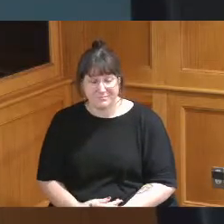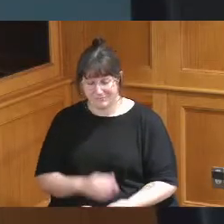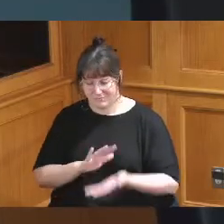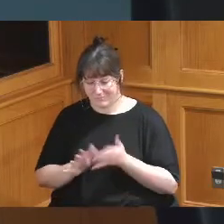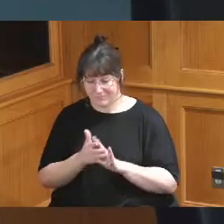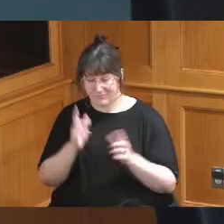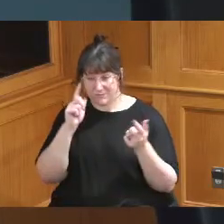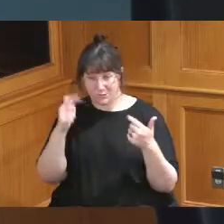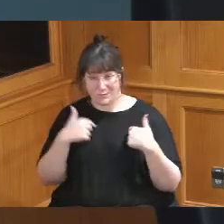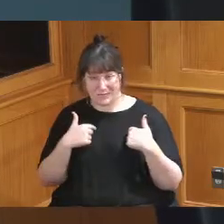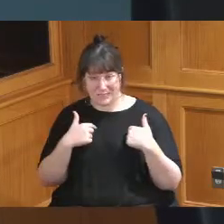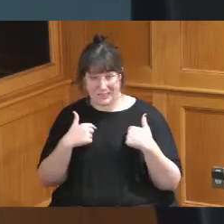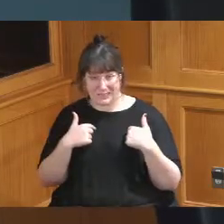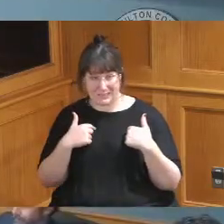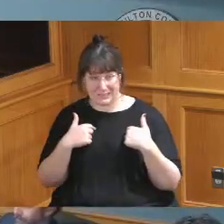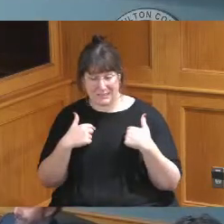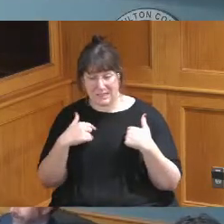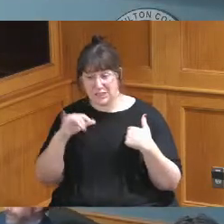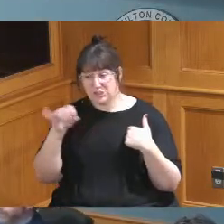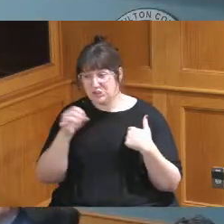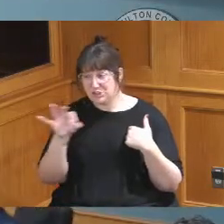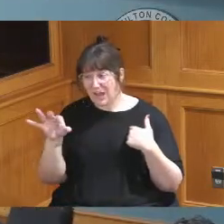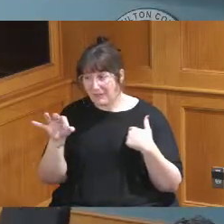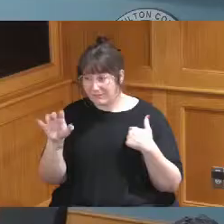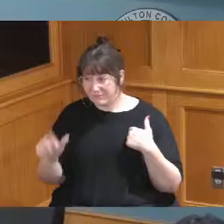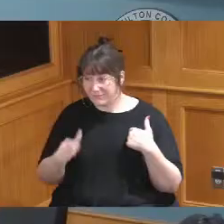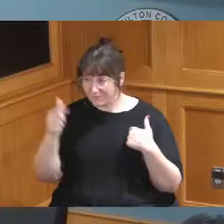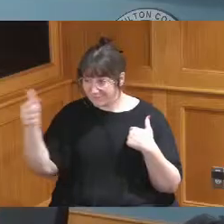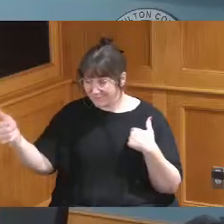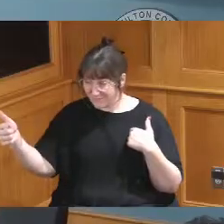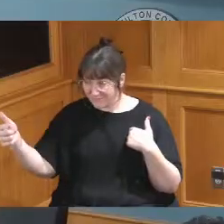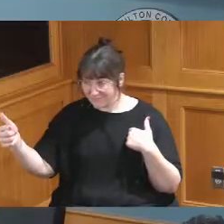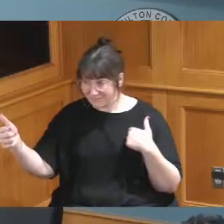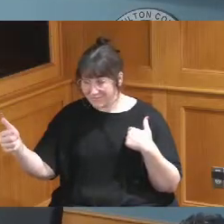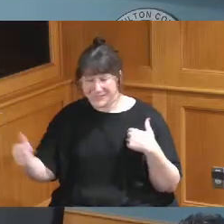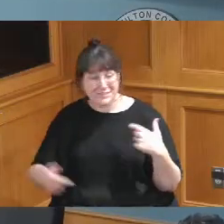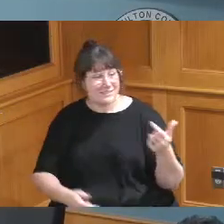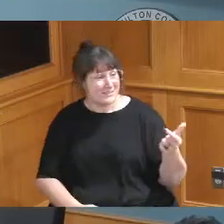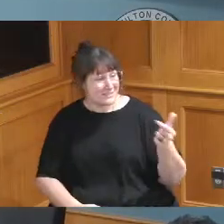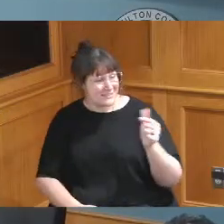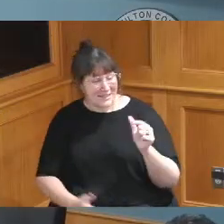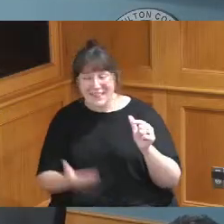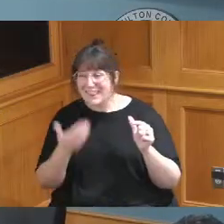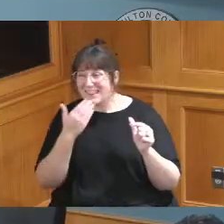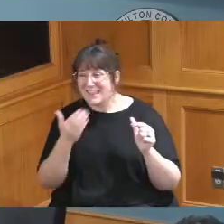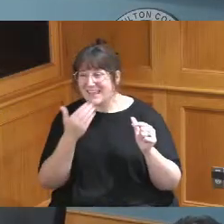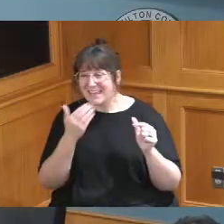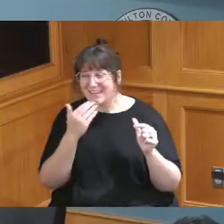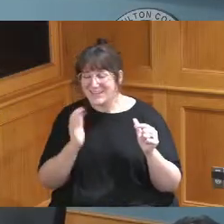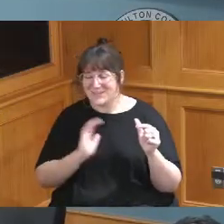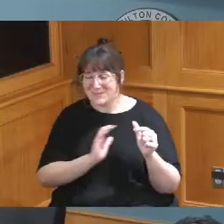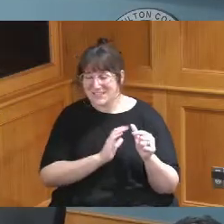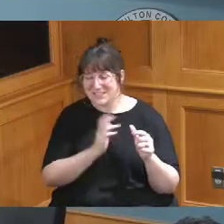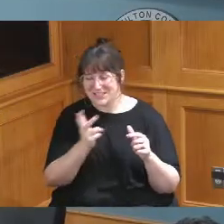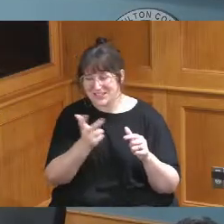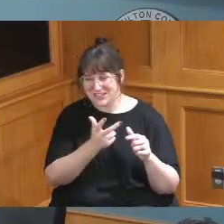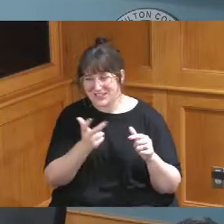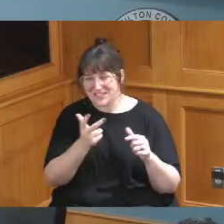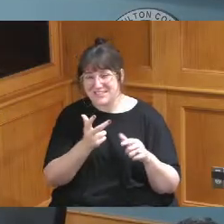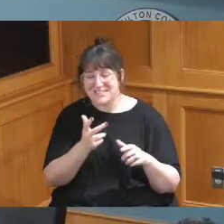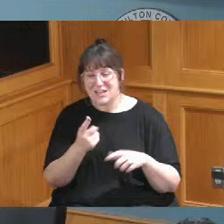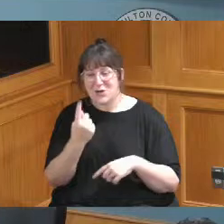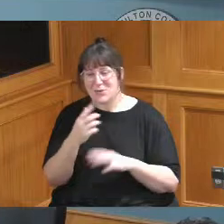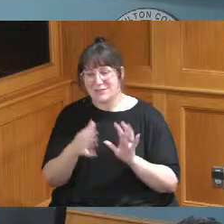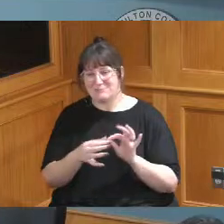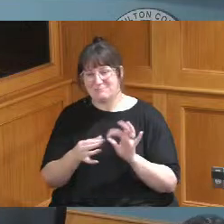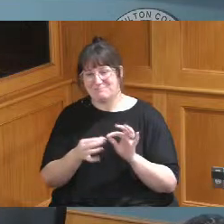I have. Administrator Aludo, I'm going to turn it to you. Thank you, commissioners. Just one quick comment.